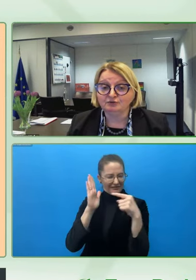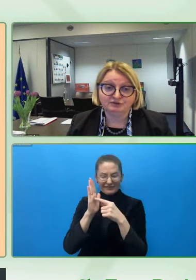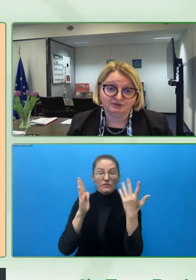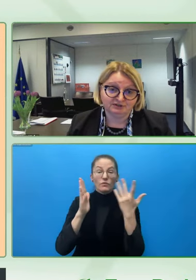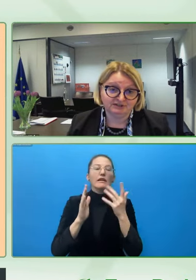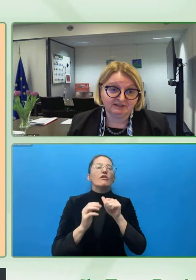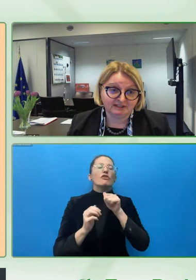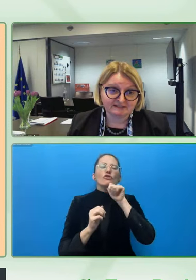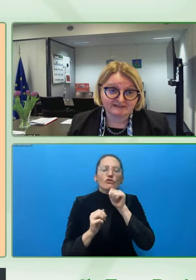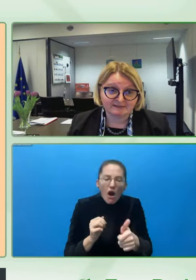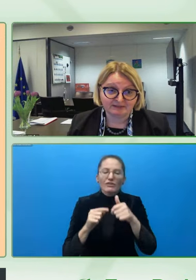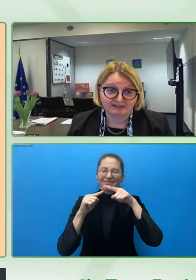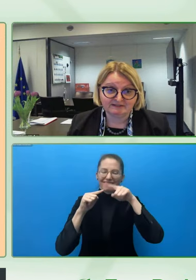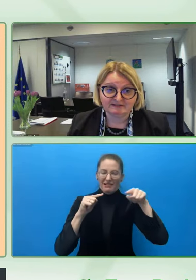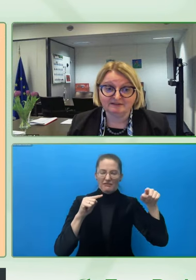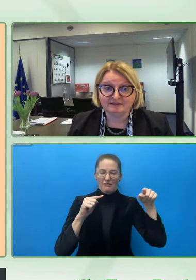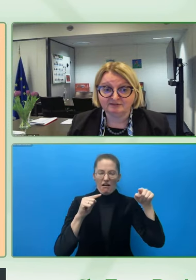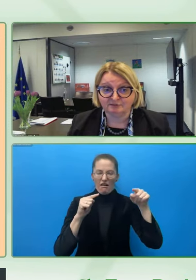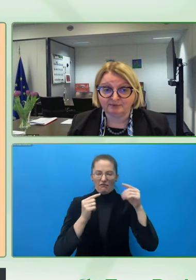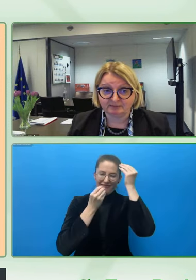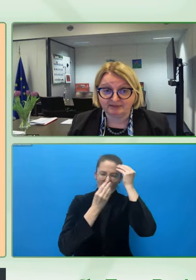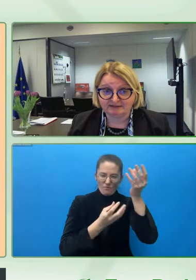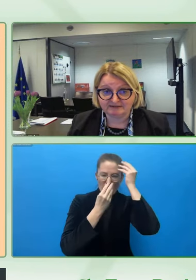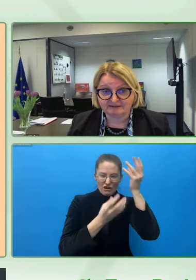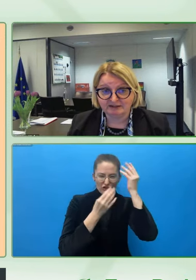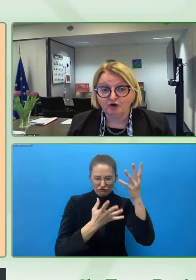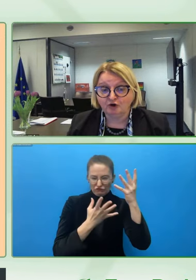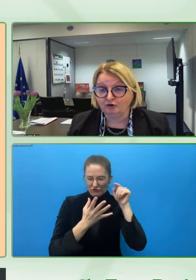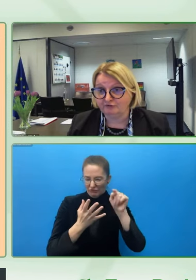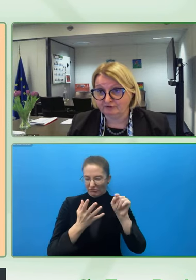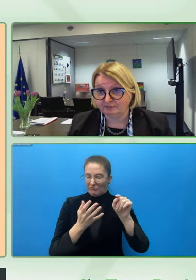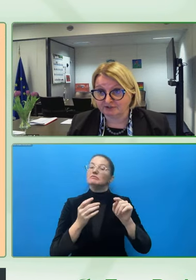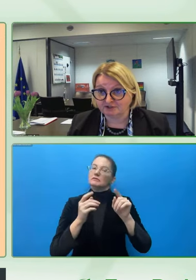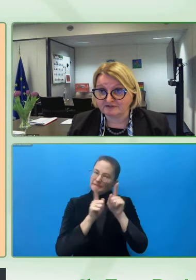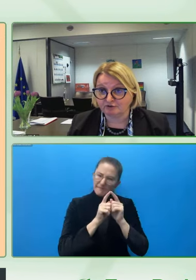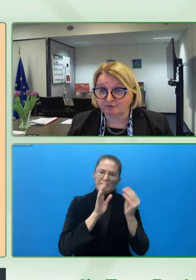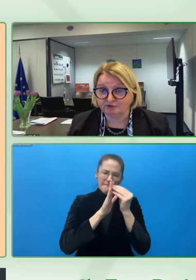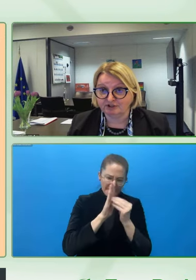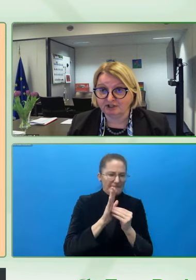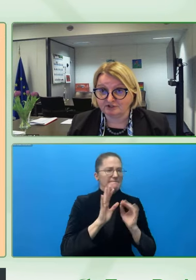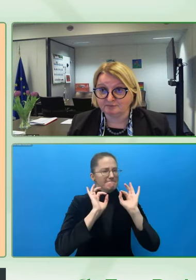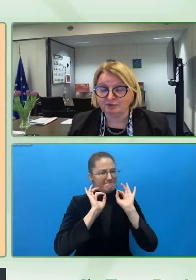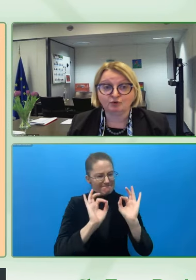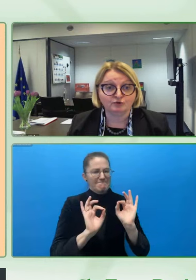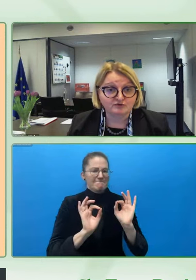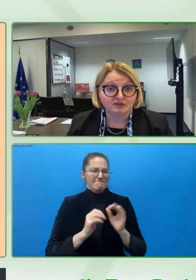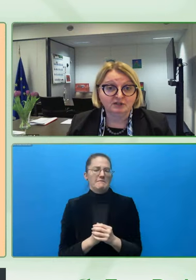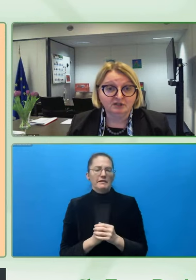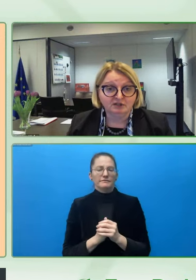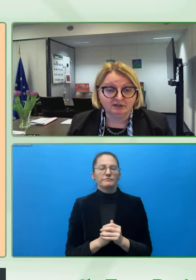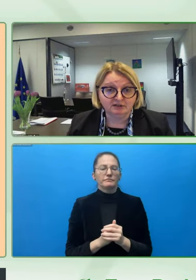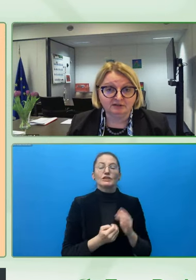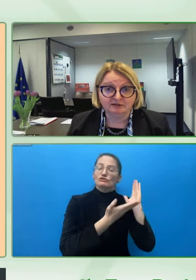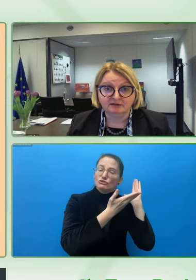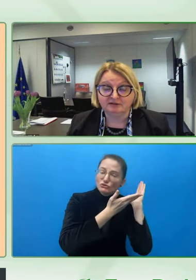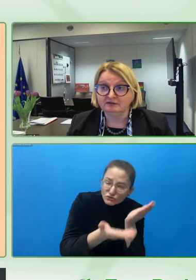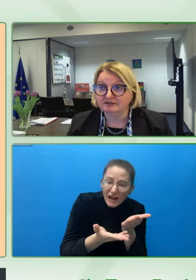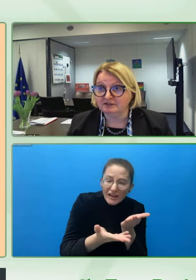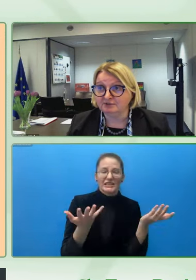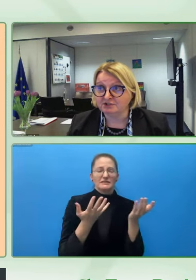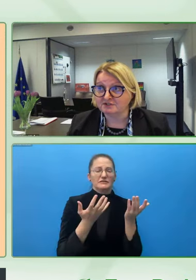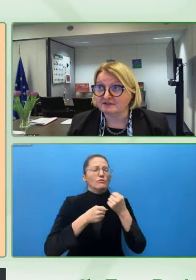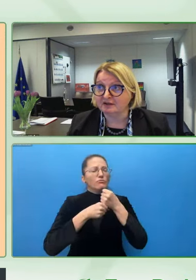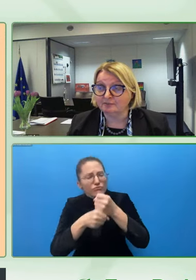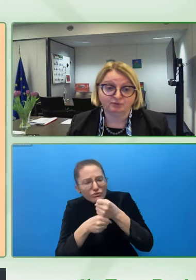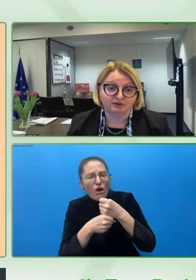and on the accessibility and interoperability of emergency communication, because